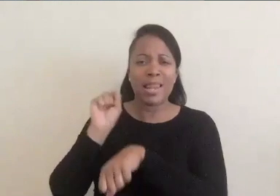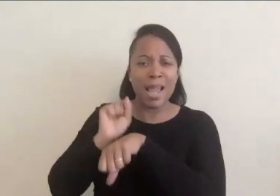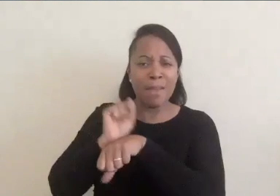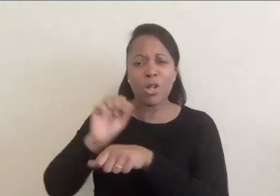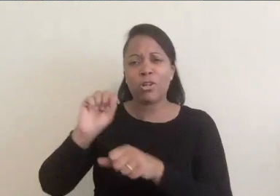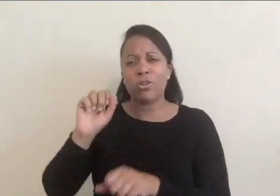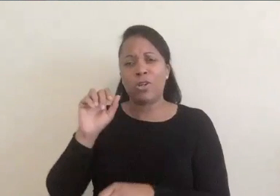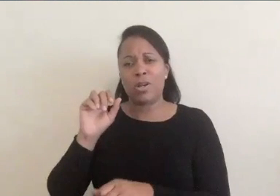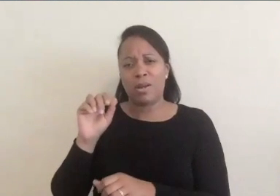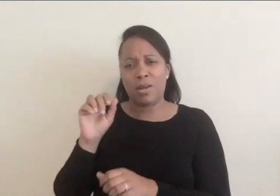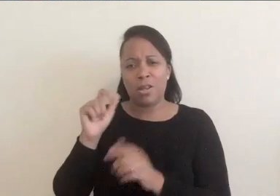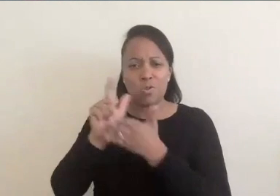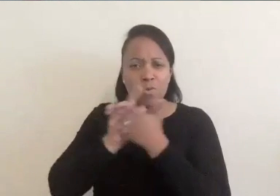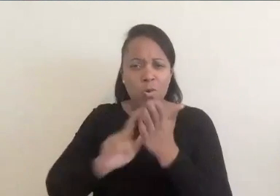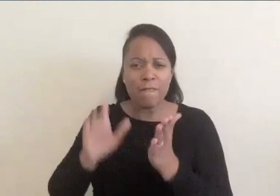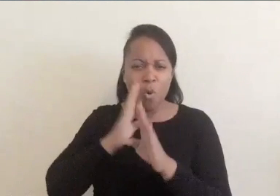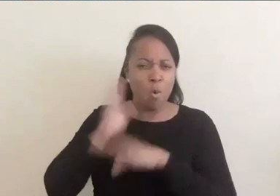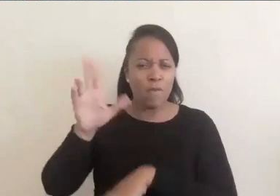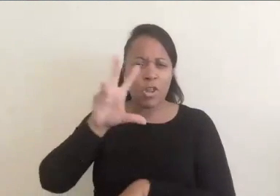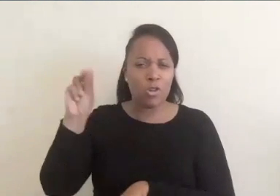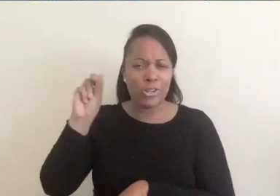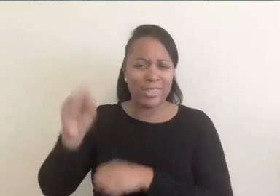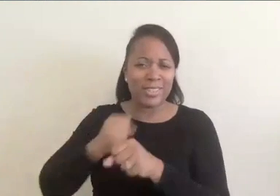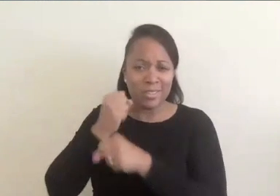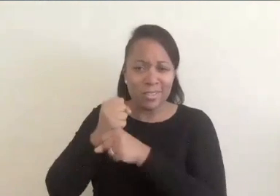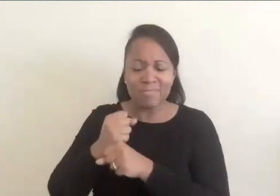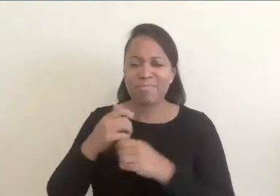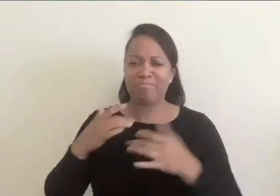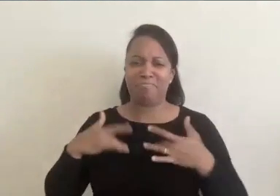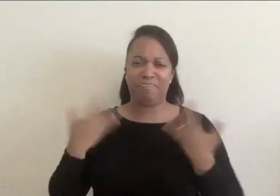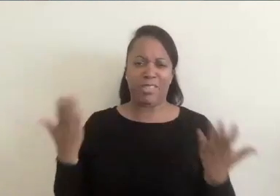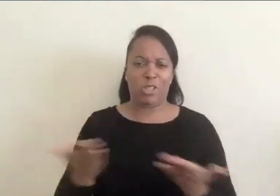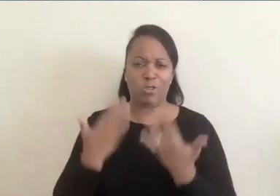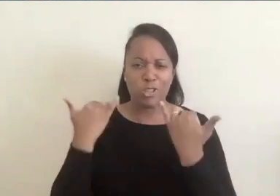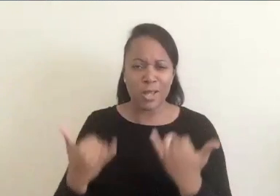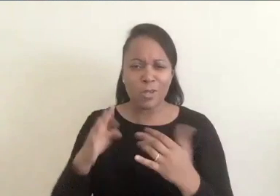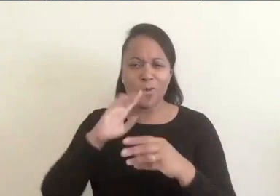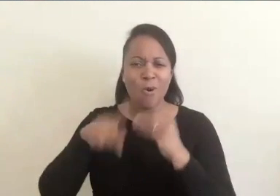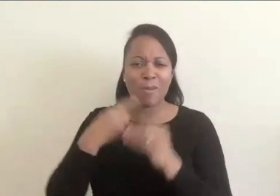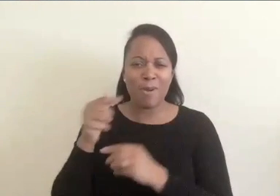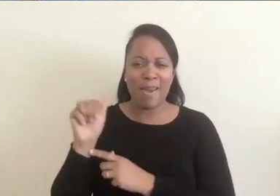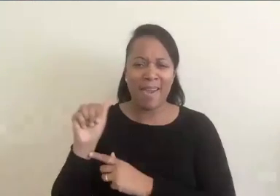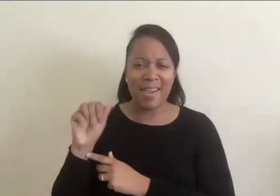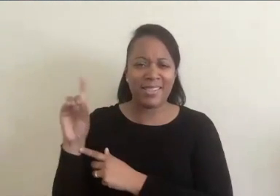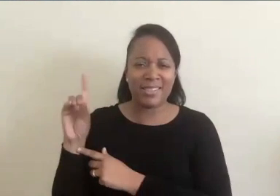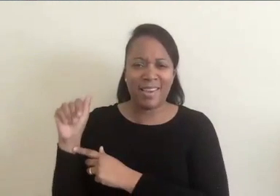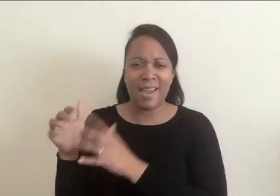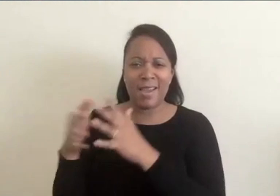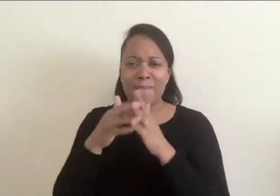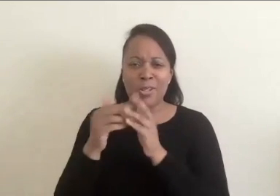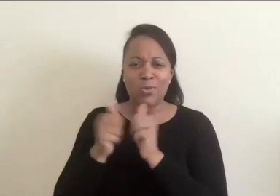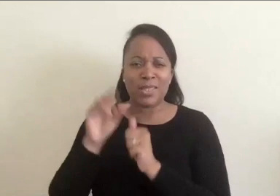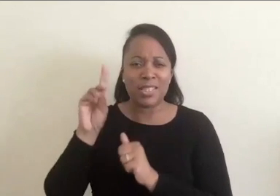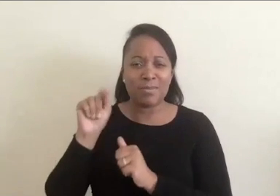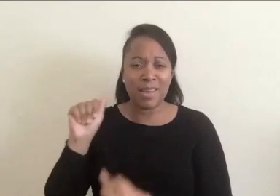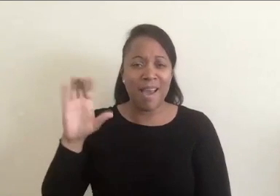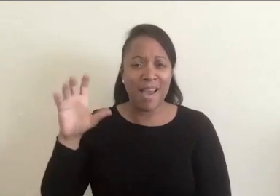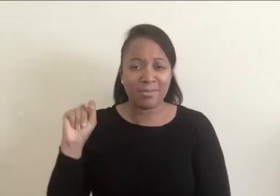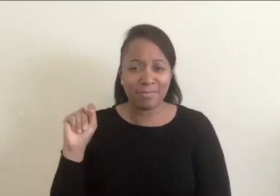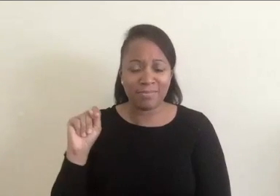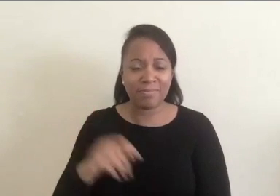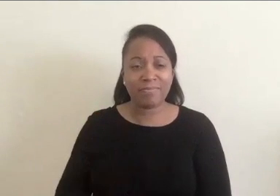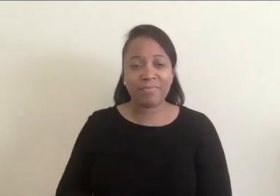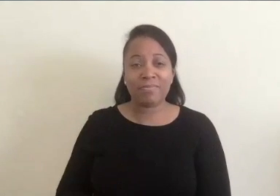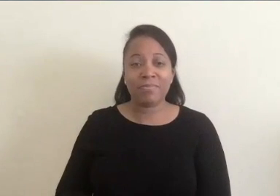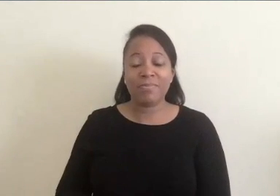30 years, and I'm happy to be with you today to talk about the Americans with Disabilities Act. So we'll start